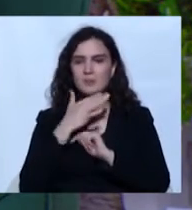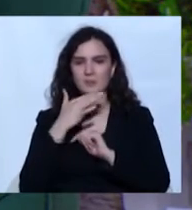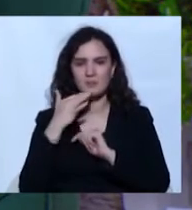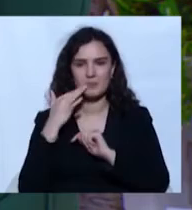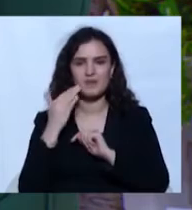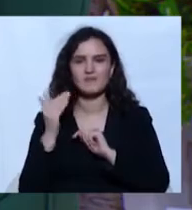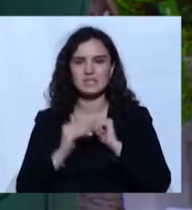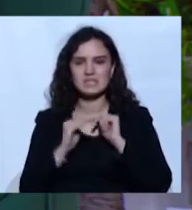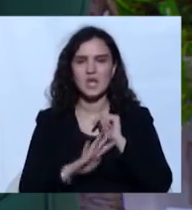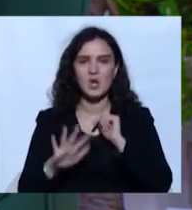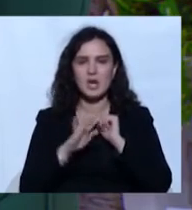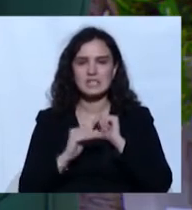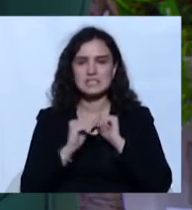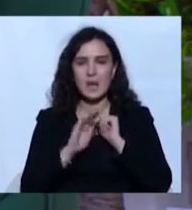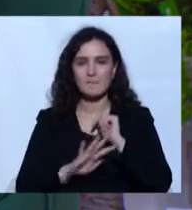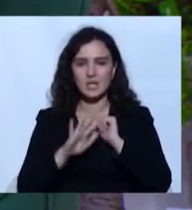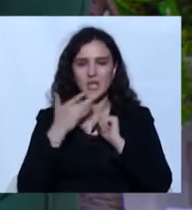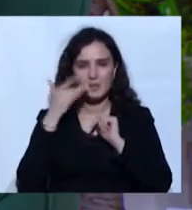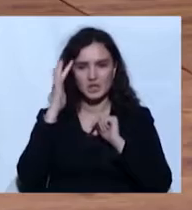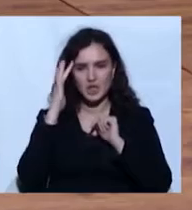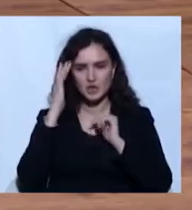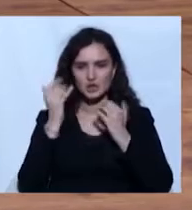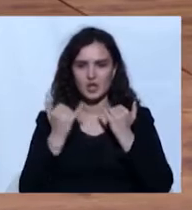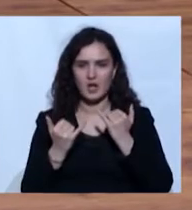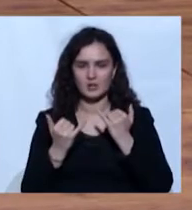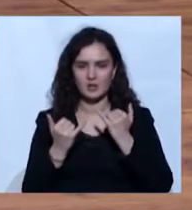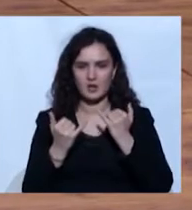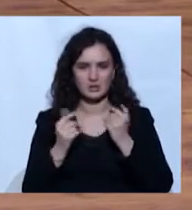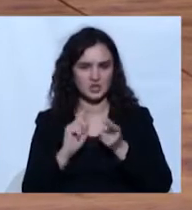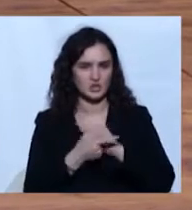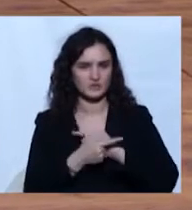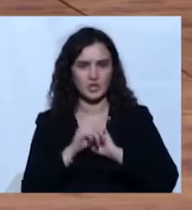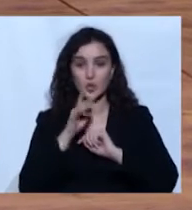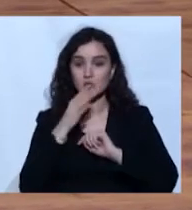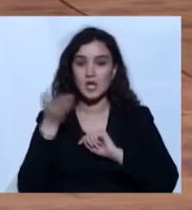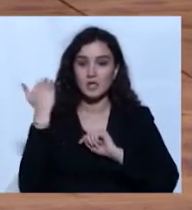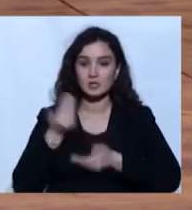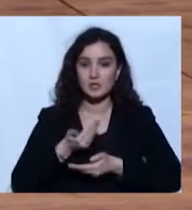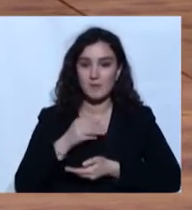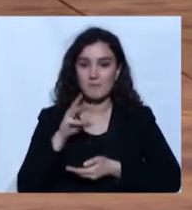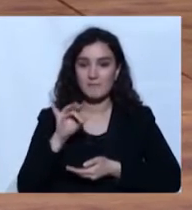changed a lot in the South compared to now compared to Mark Twain's time,